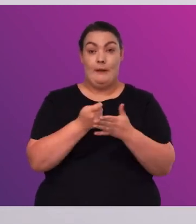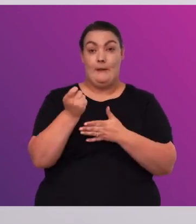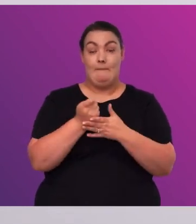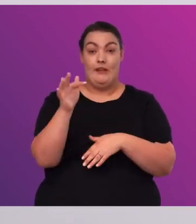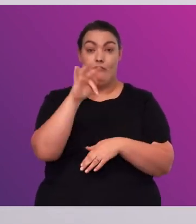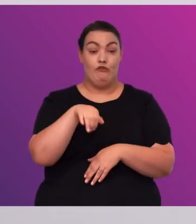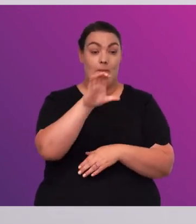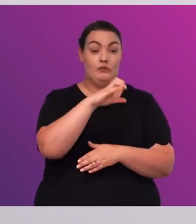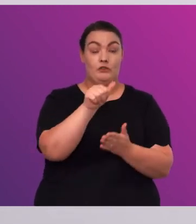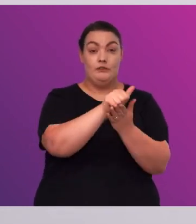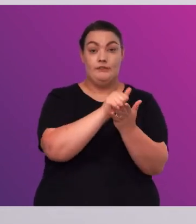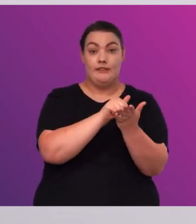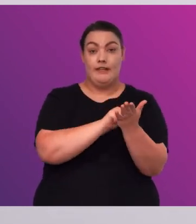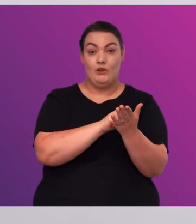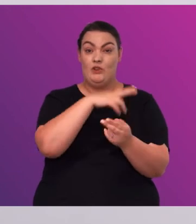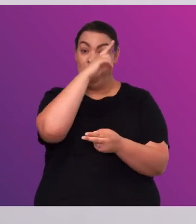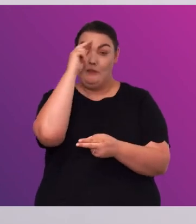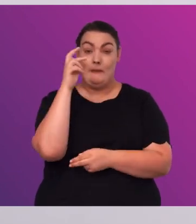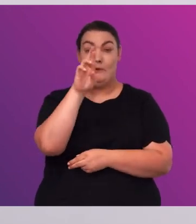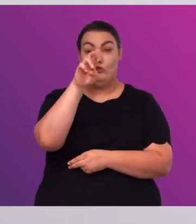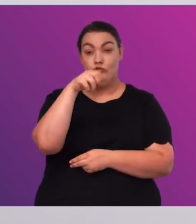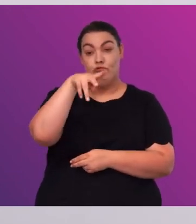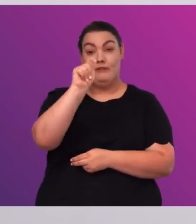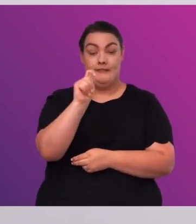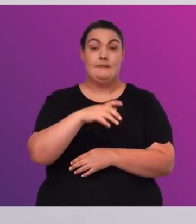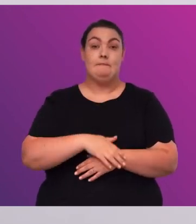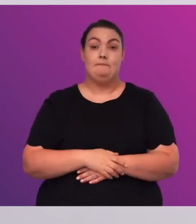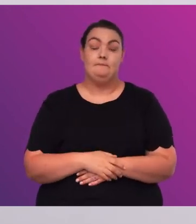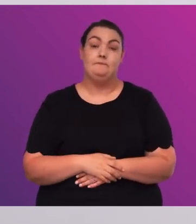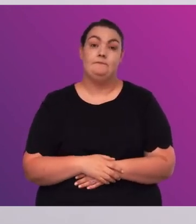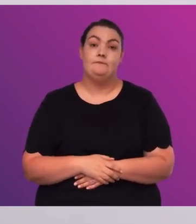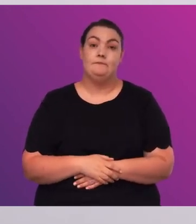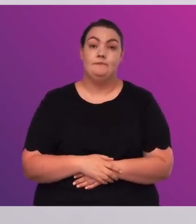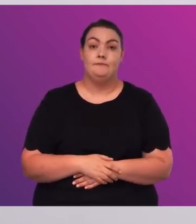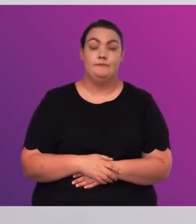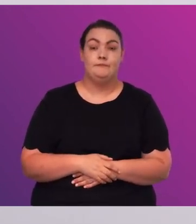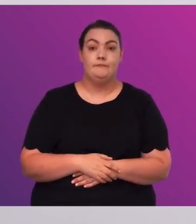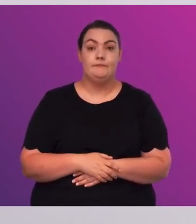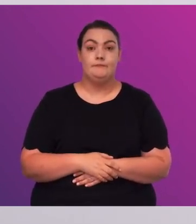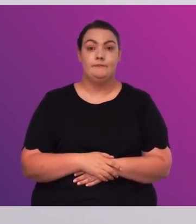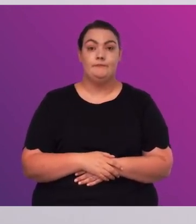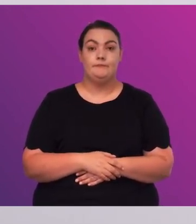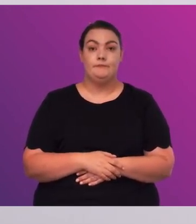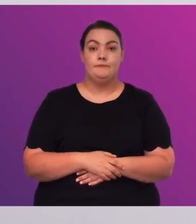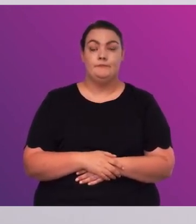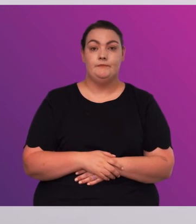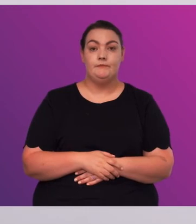regular payments from your current account, for example, your rent.